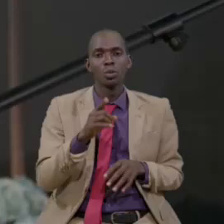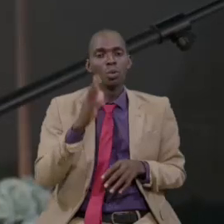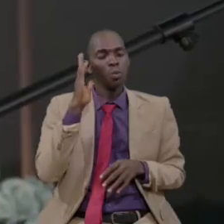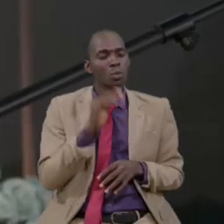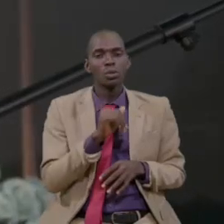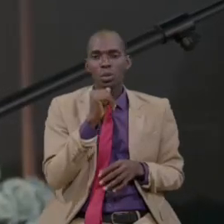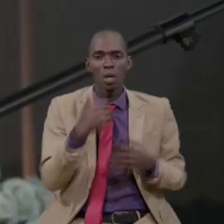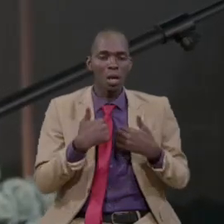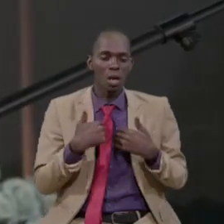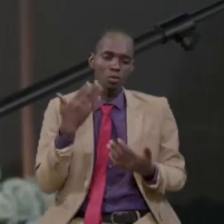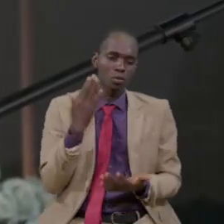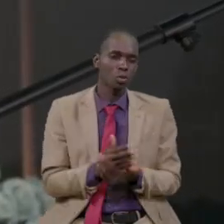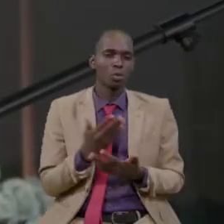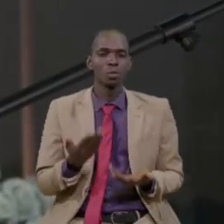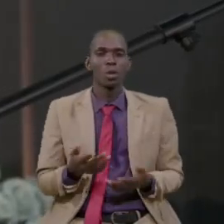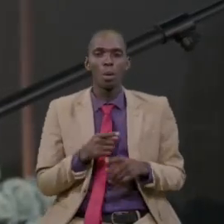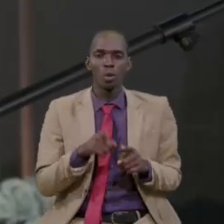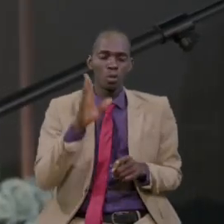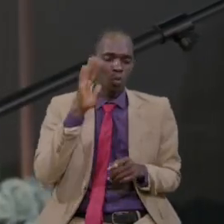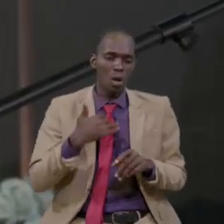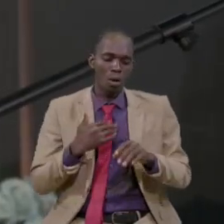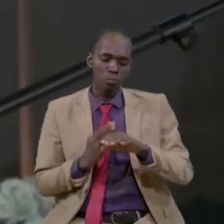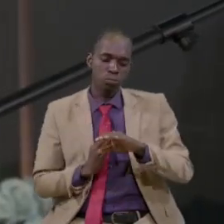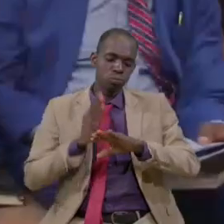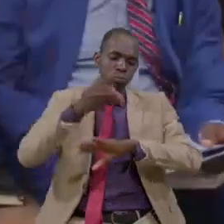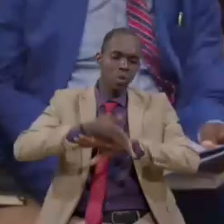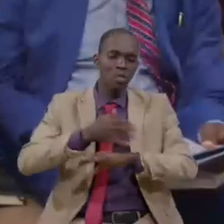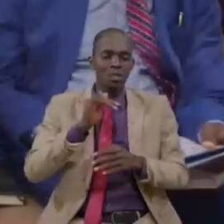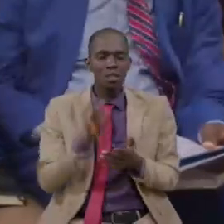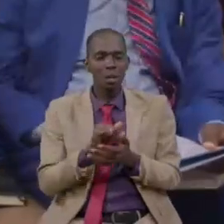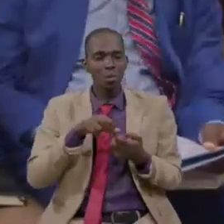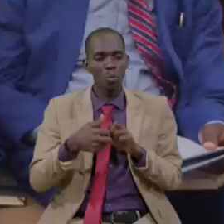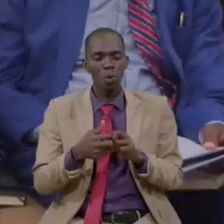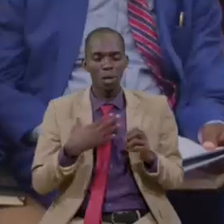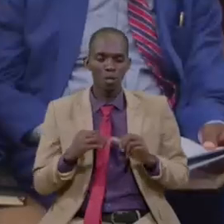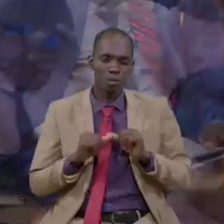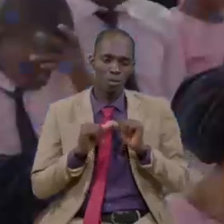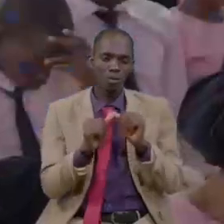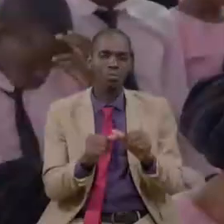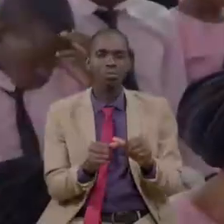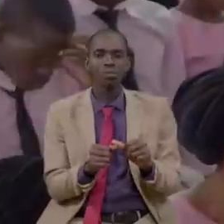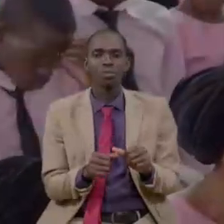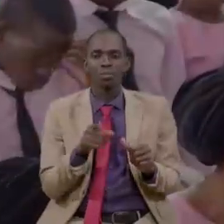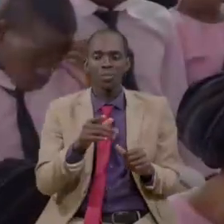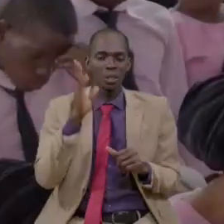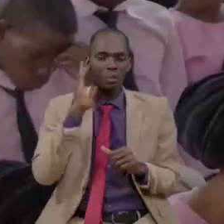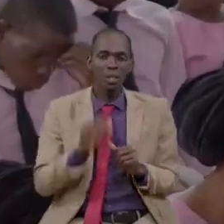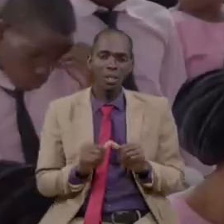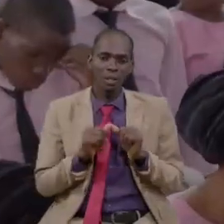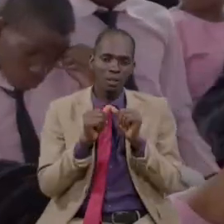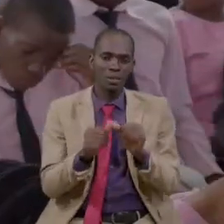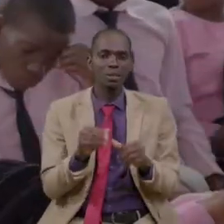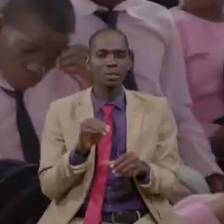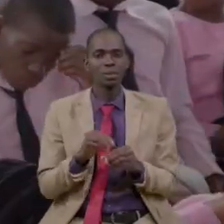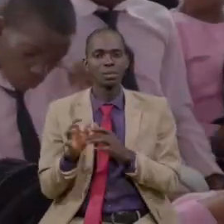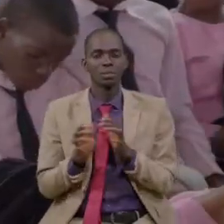jump over that hurdle and you'll move on. I said you'll move on. We started